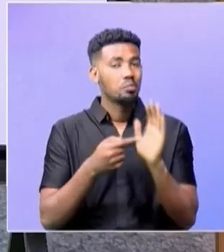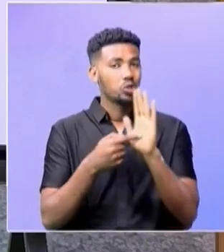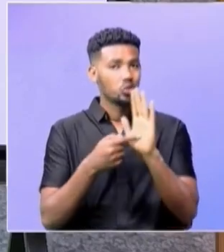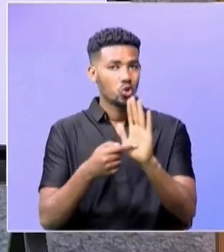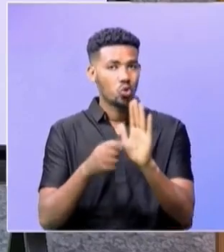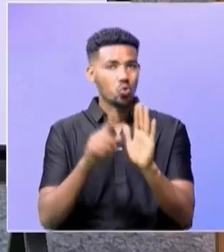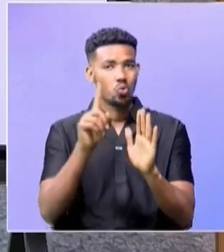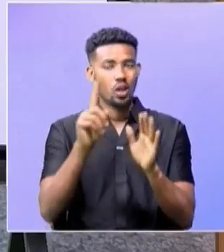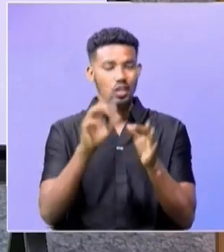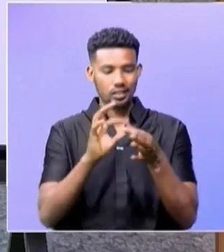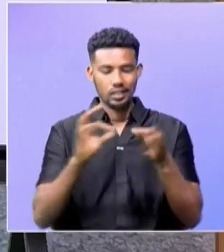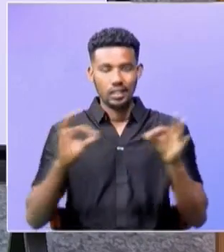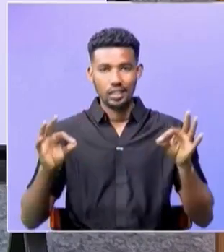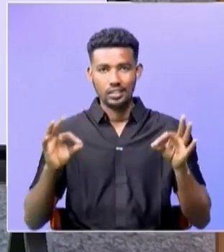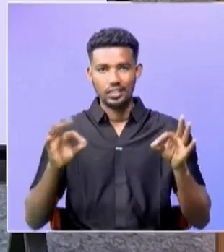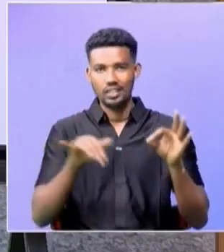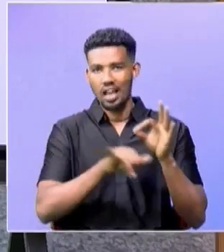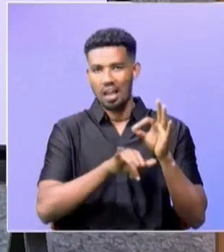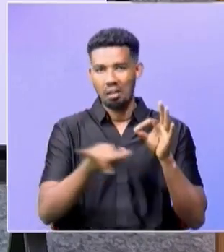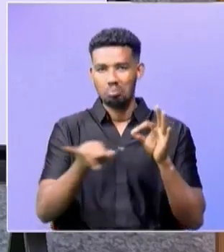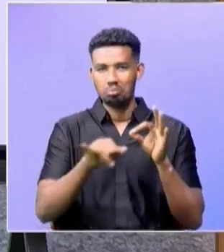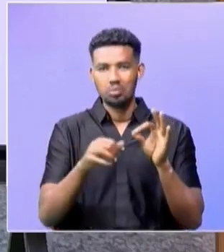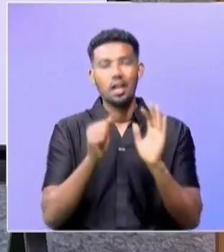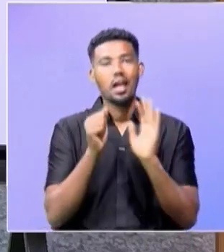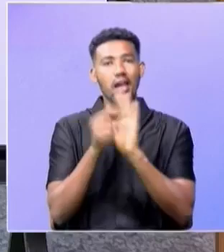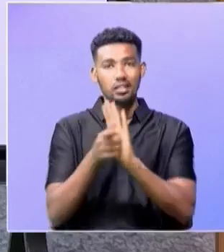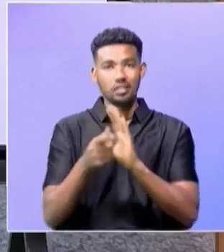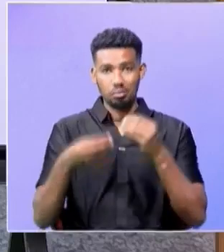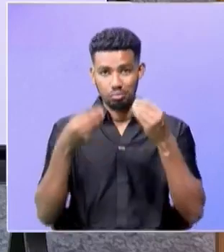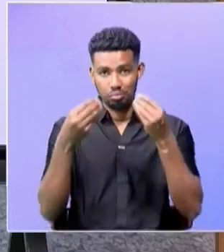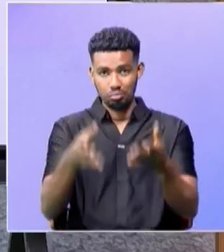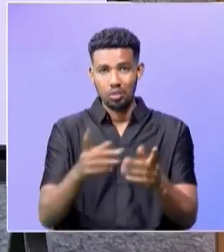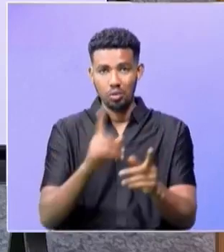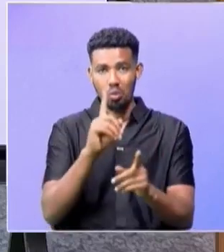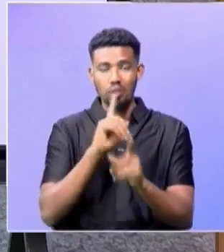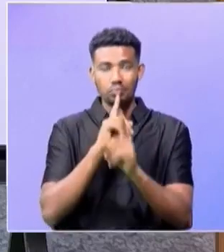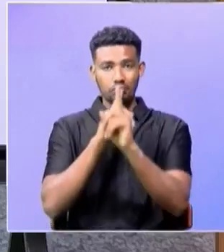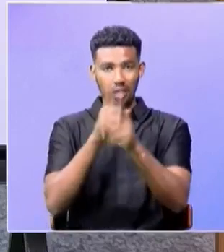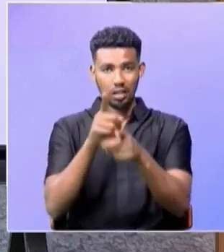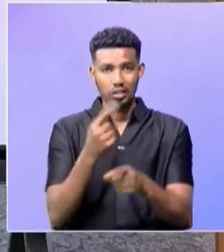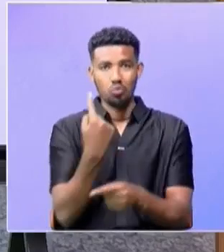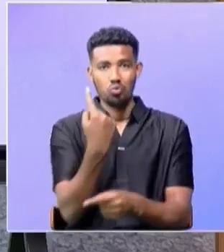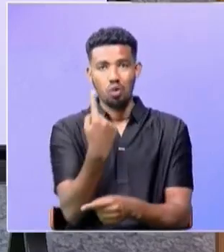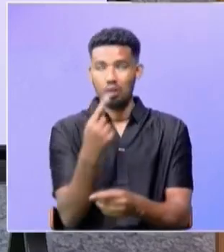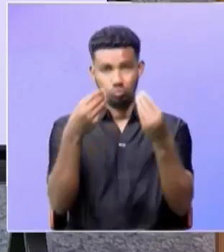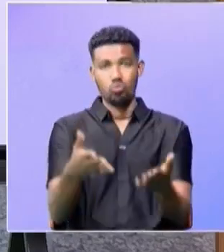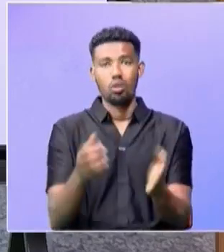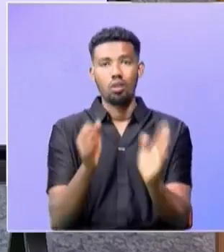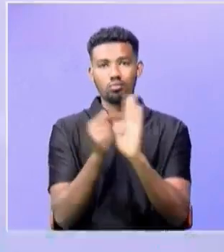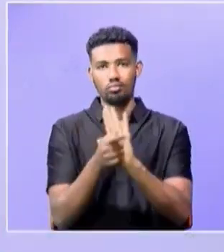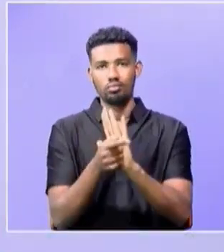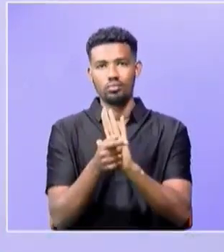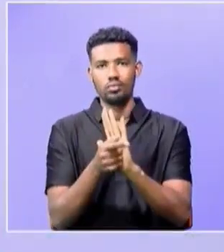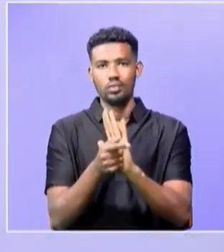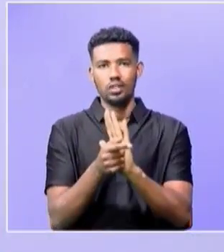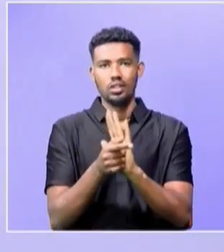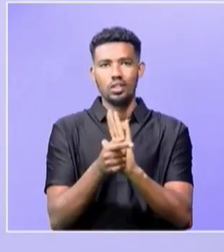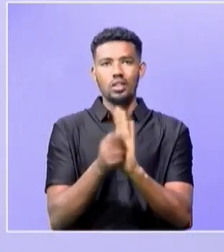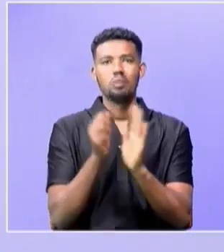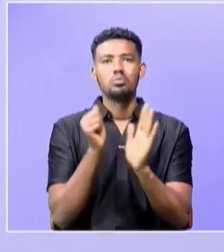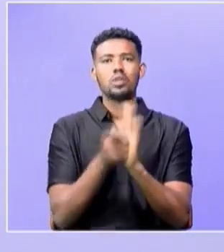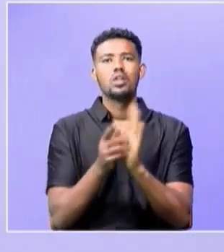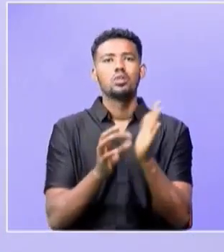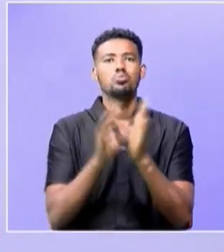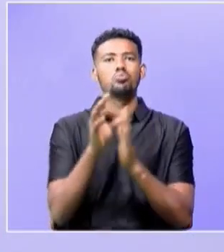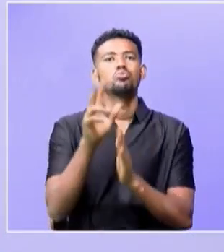one sentence as example, and let me give you one answer for one of them, this question. Let me choose number 3.